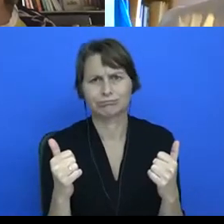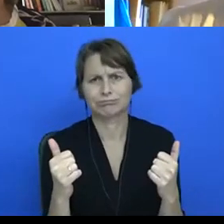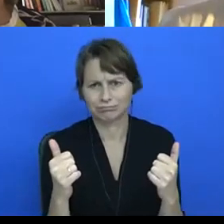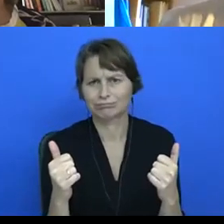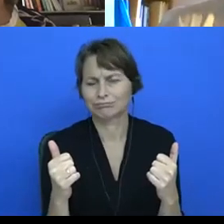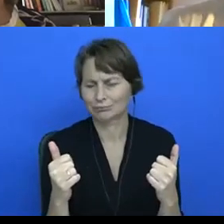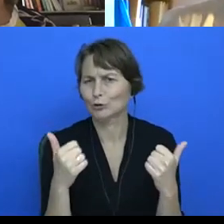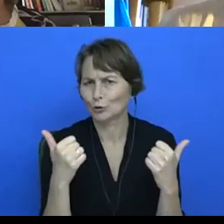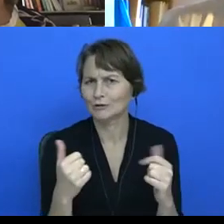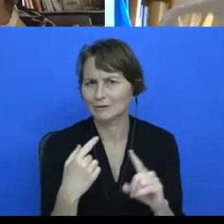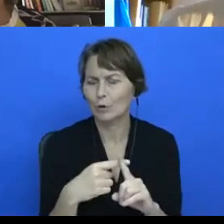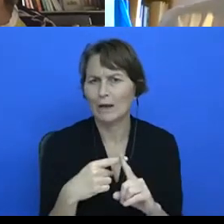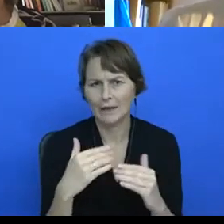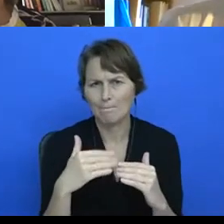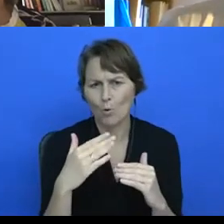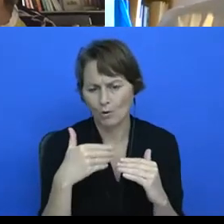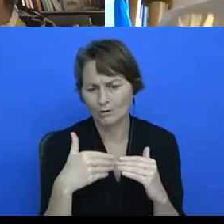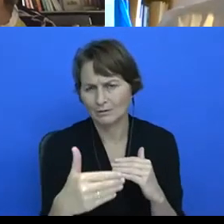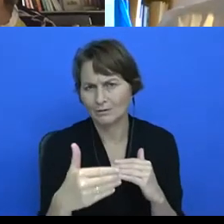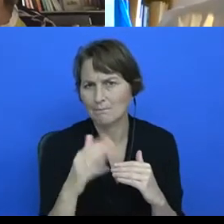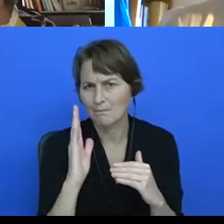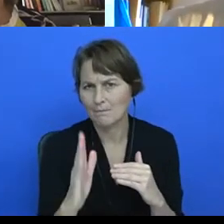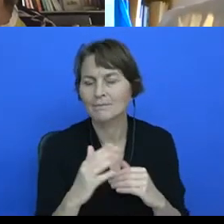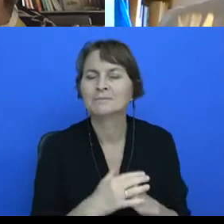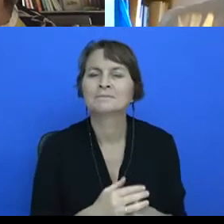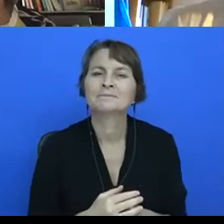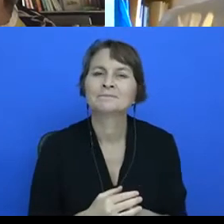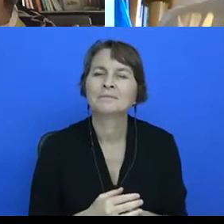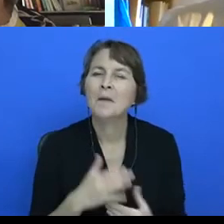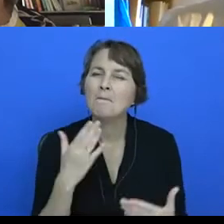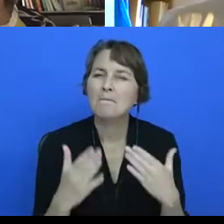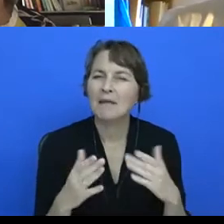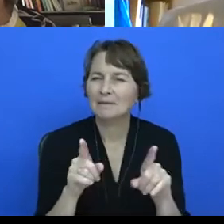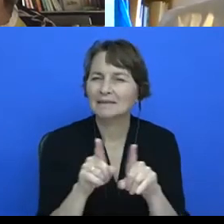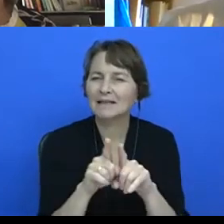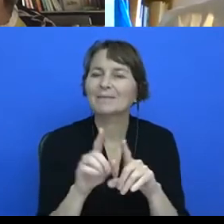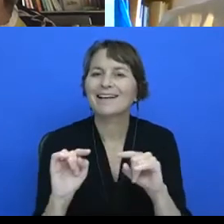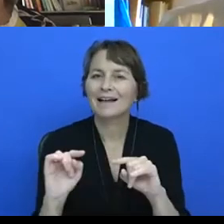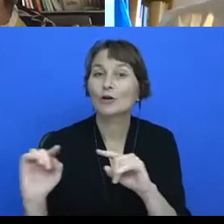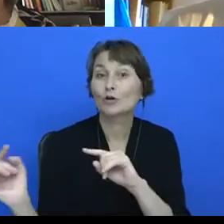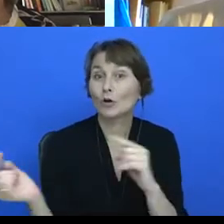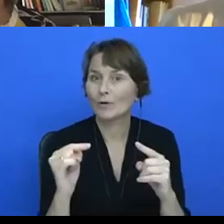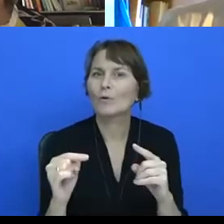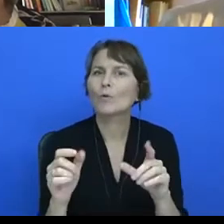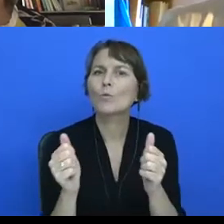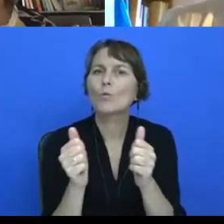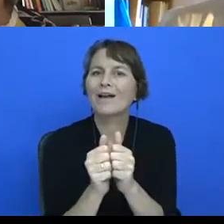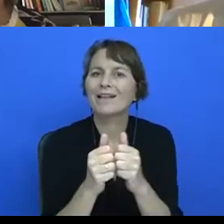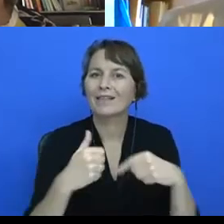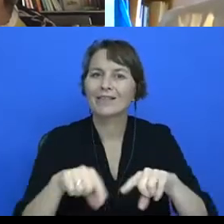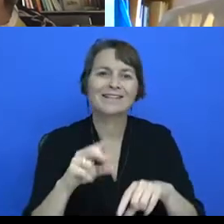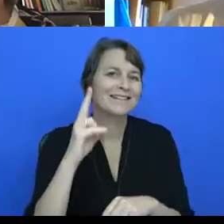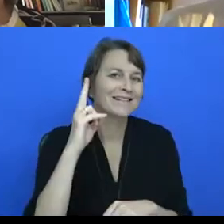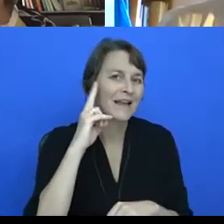this. And I think actually some sort of discussion like that also with the deaf community would be a really important thing to do.